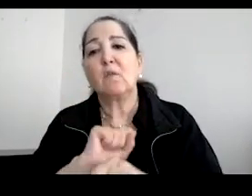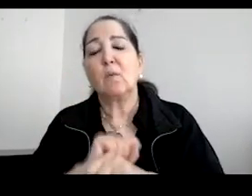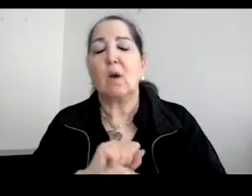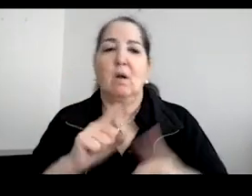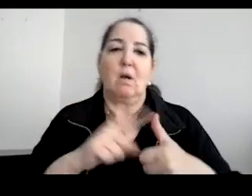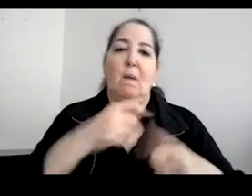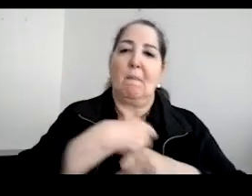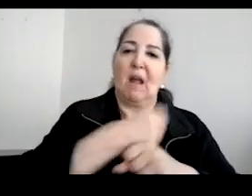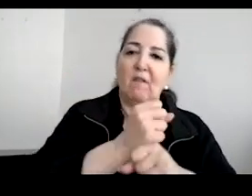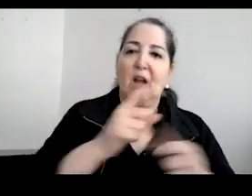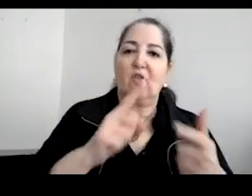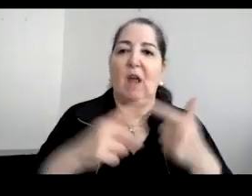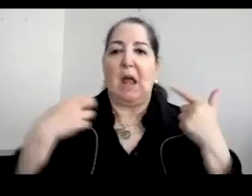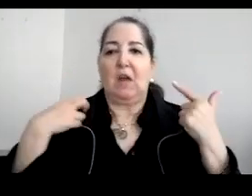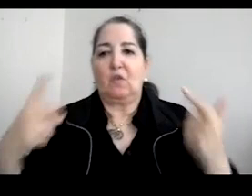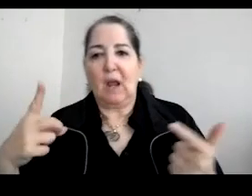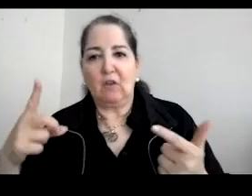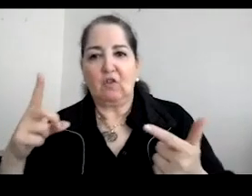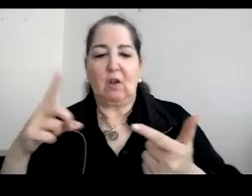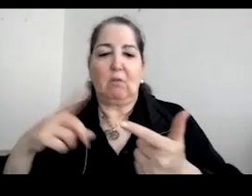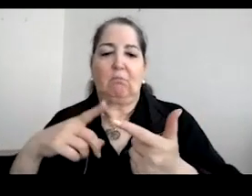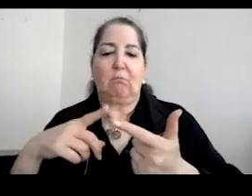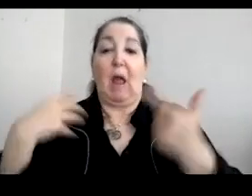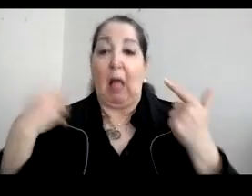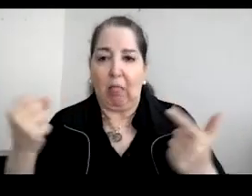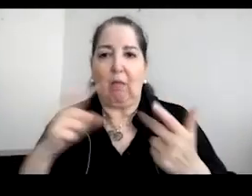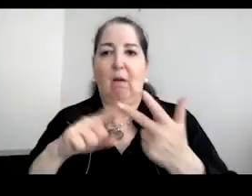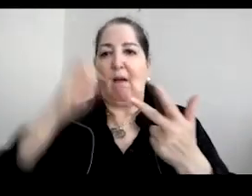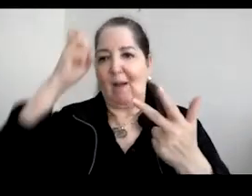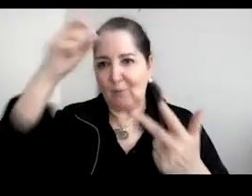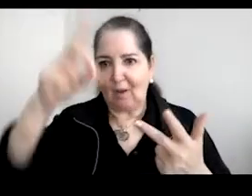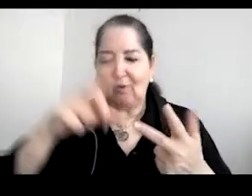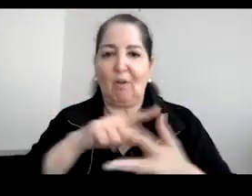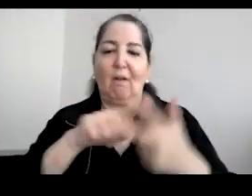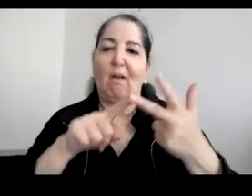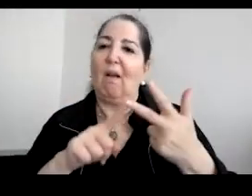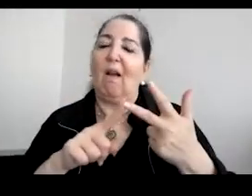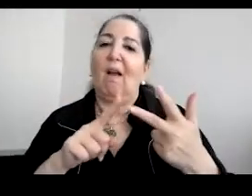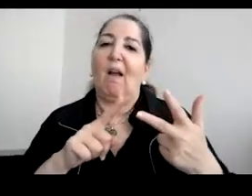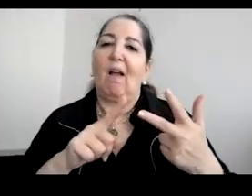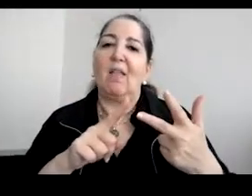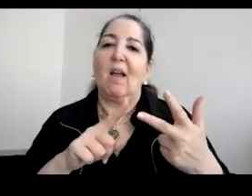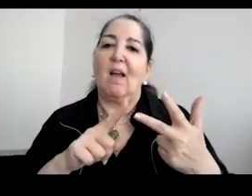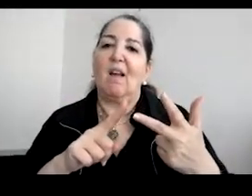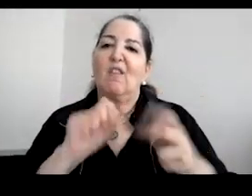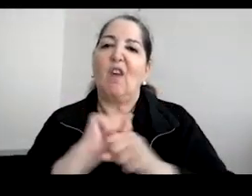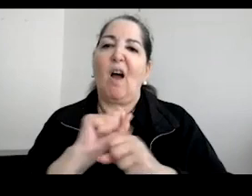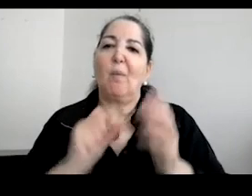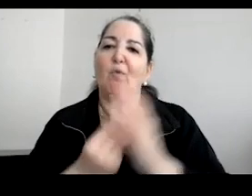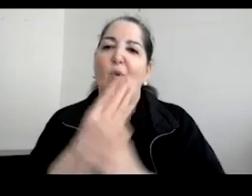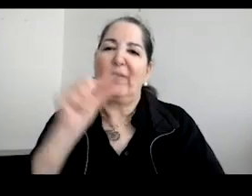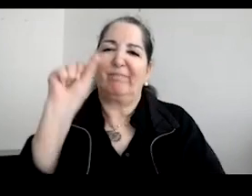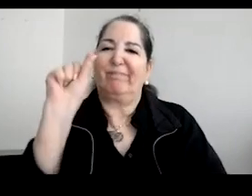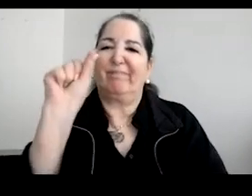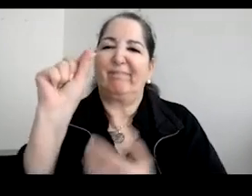business professional services, all very large employers, job growth was pretty small. Okay.